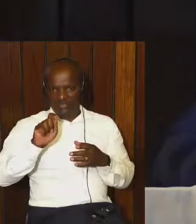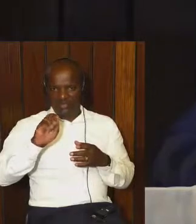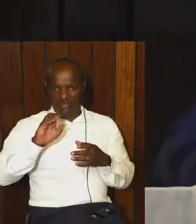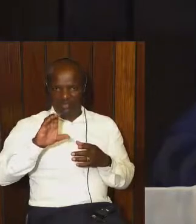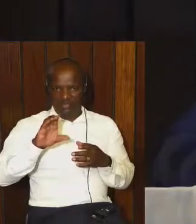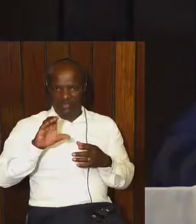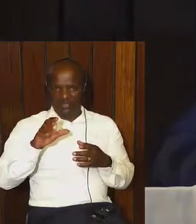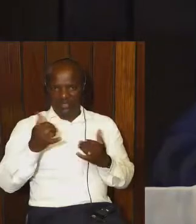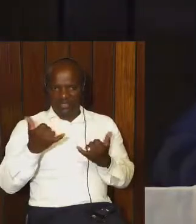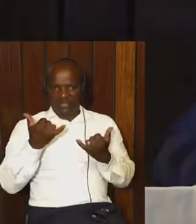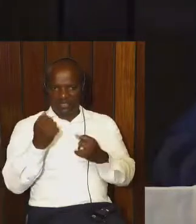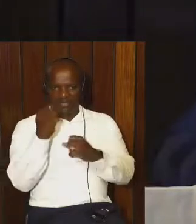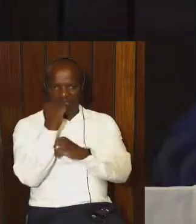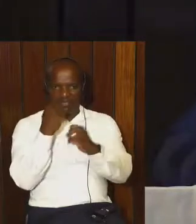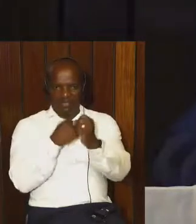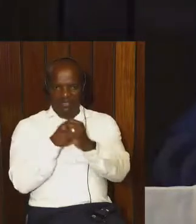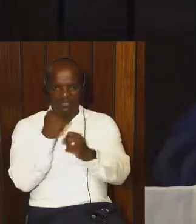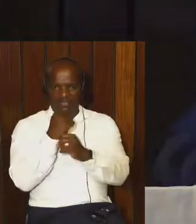gradually